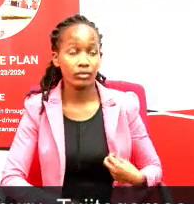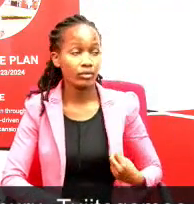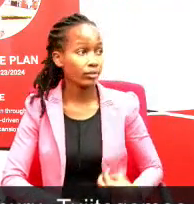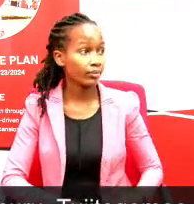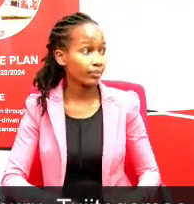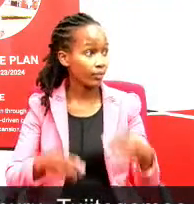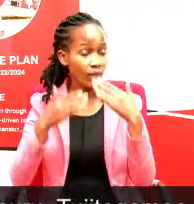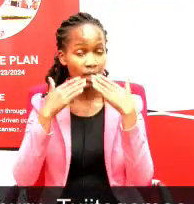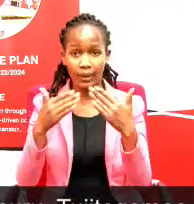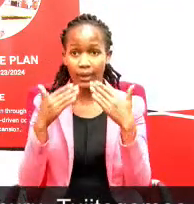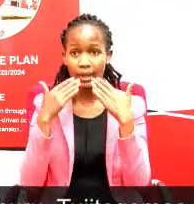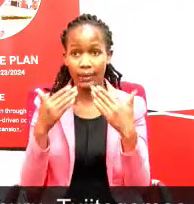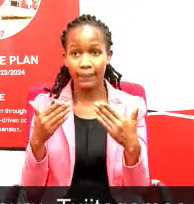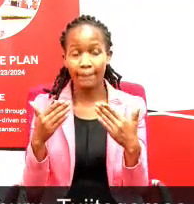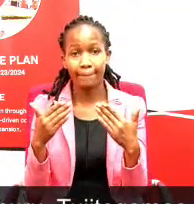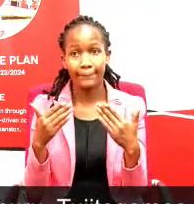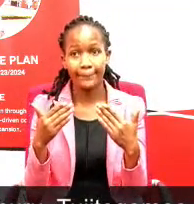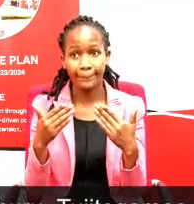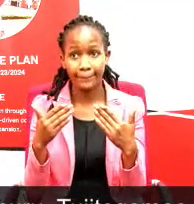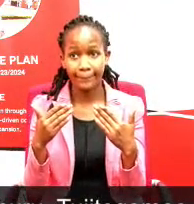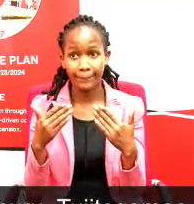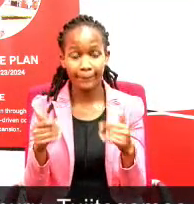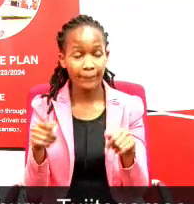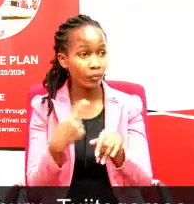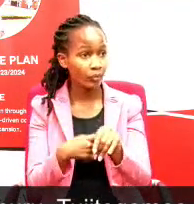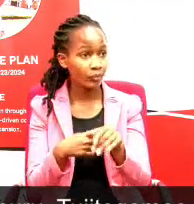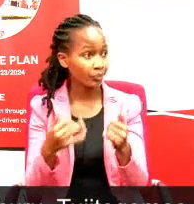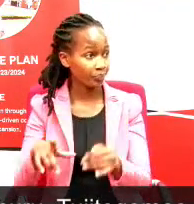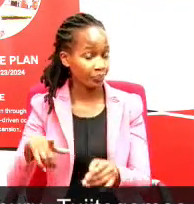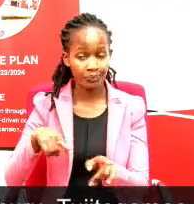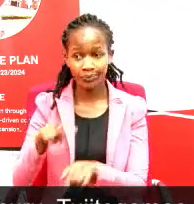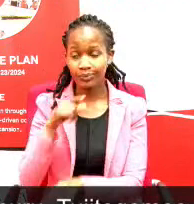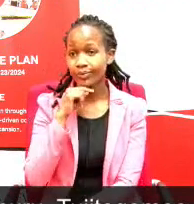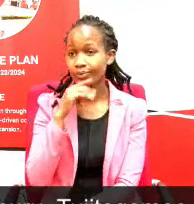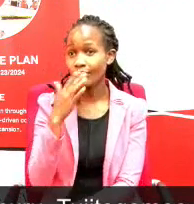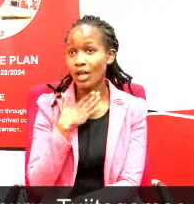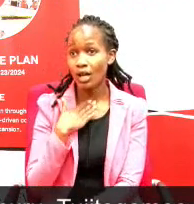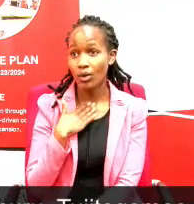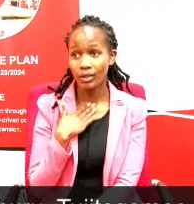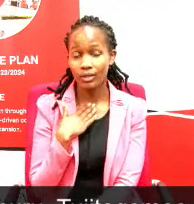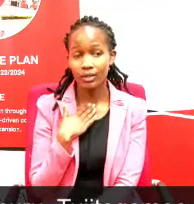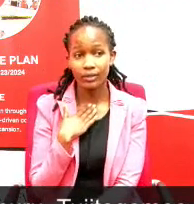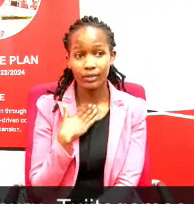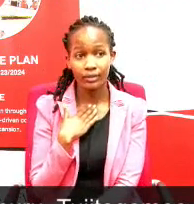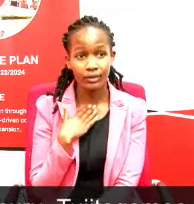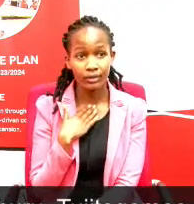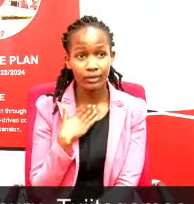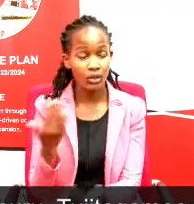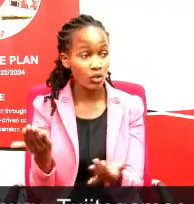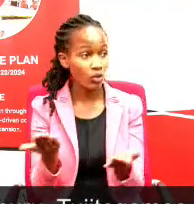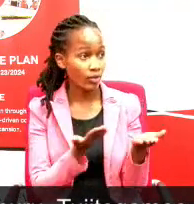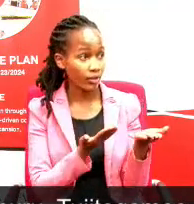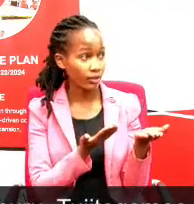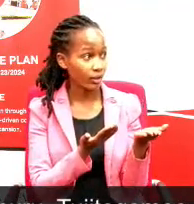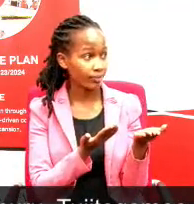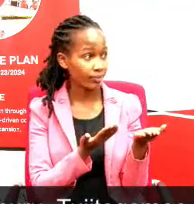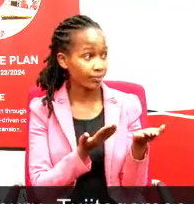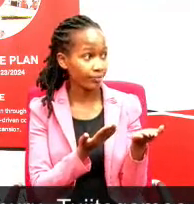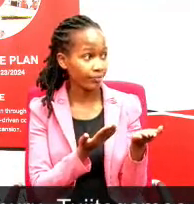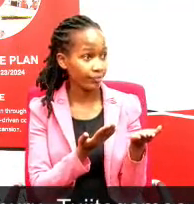Thank you very much. At this moment, ladies and gentlemen, I would like to invite